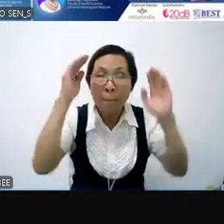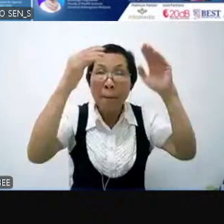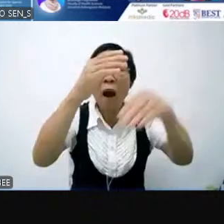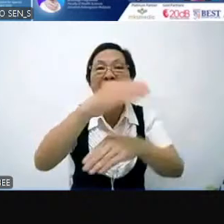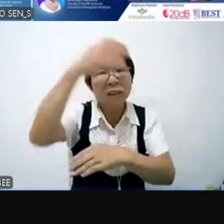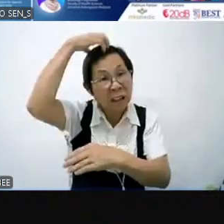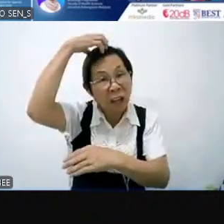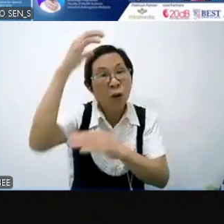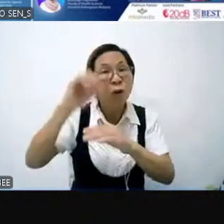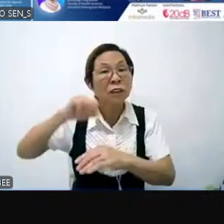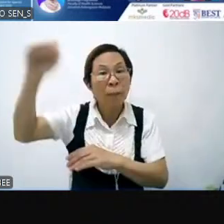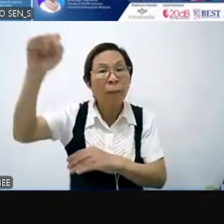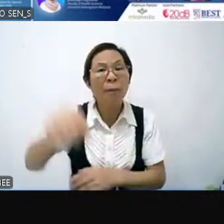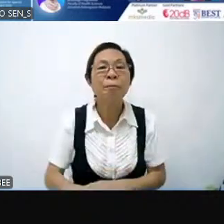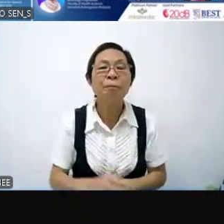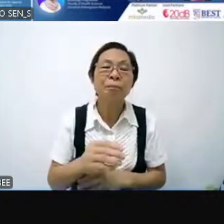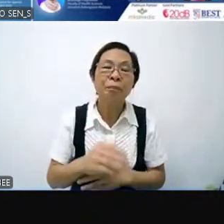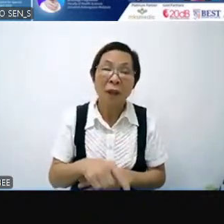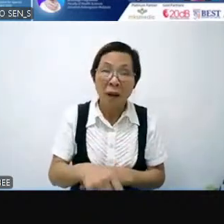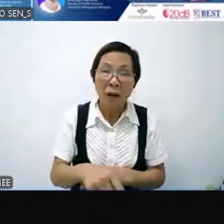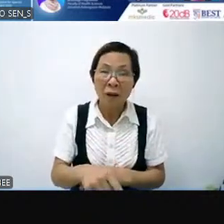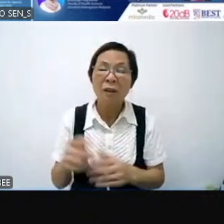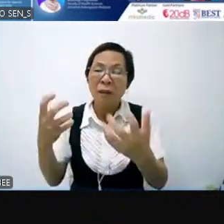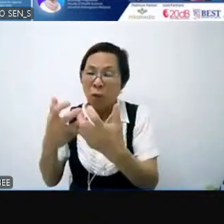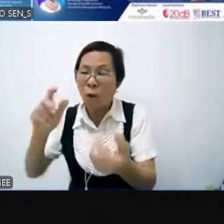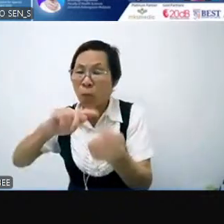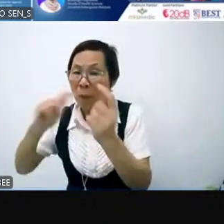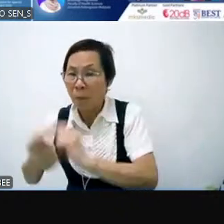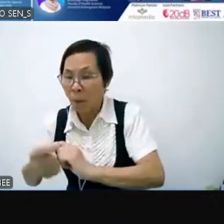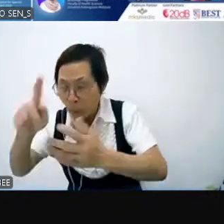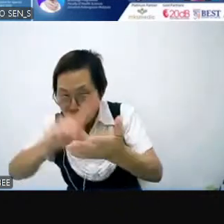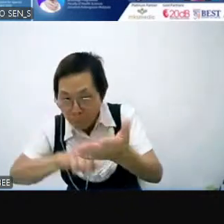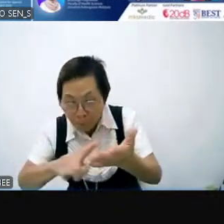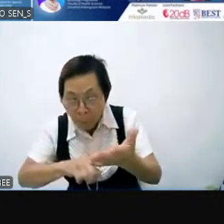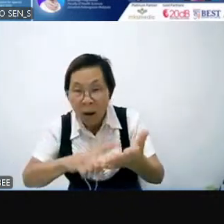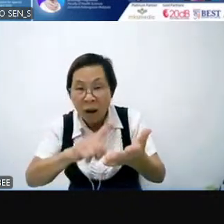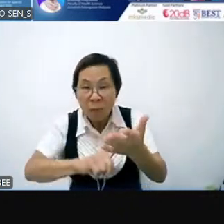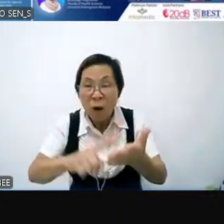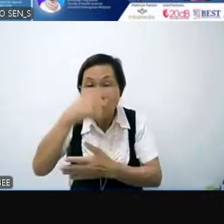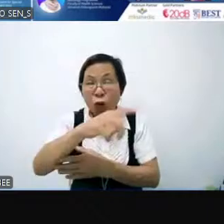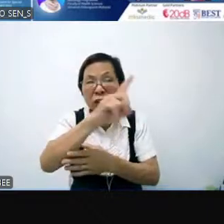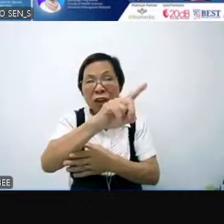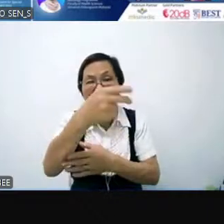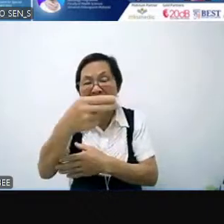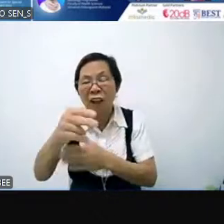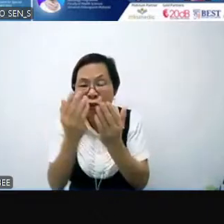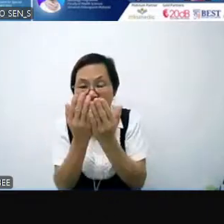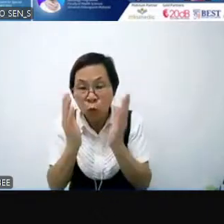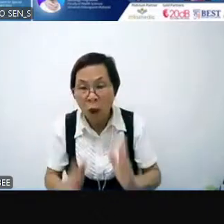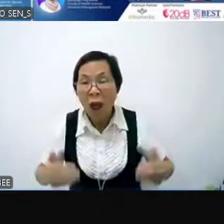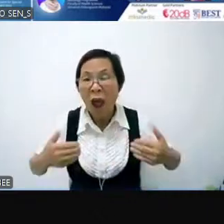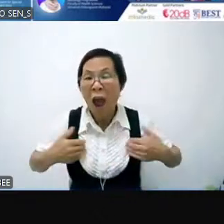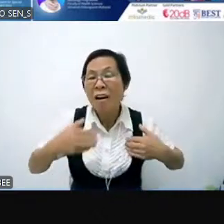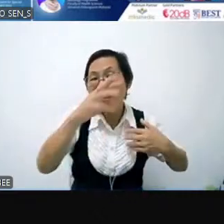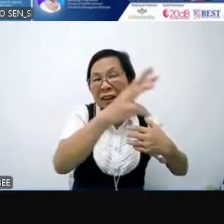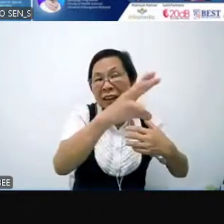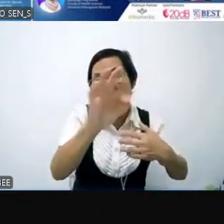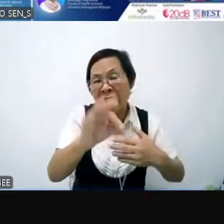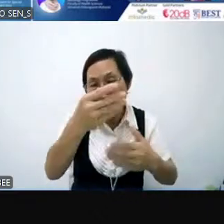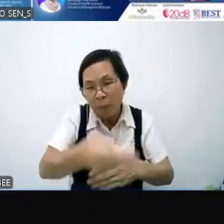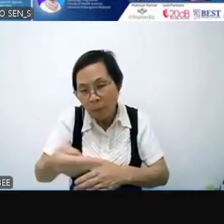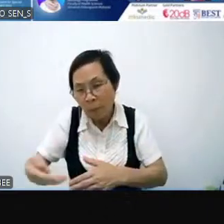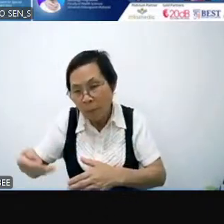Malay version of accommodations and modification checklist for DHA students consisting of 69 items across